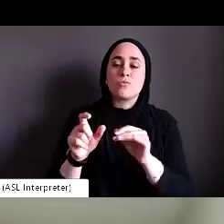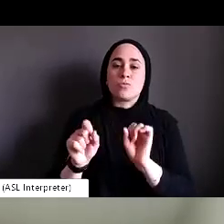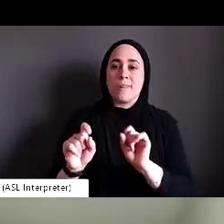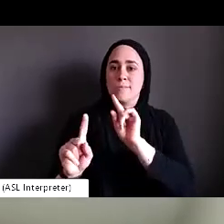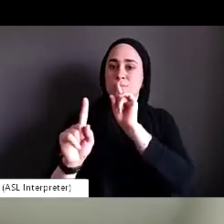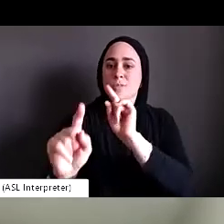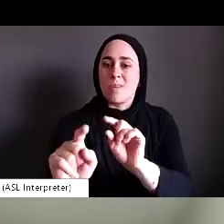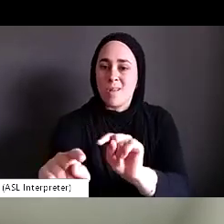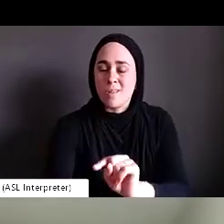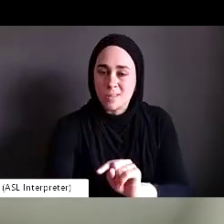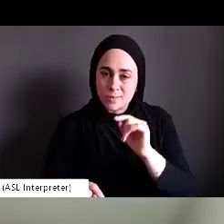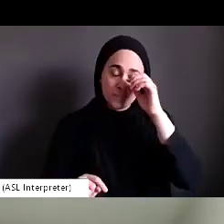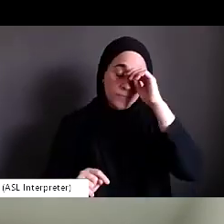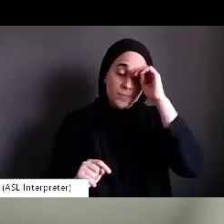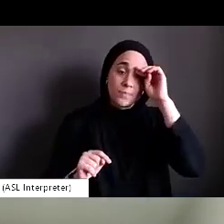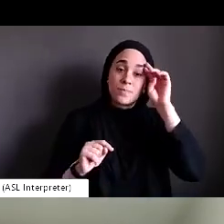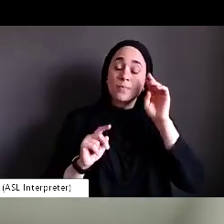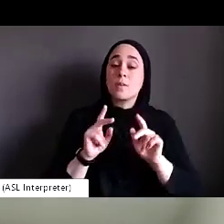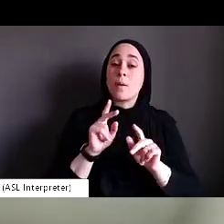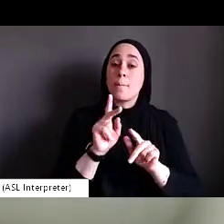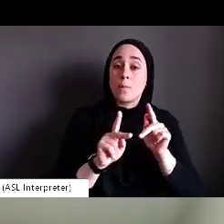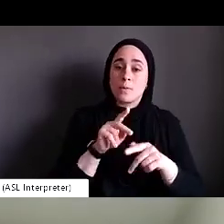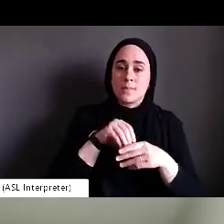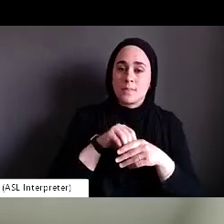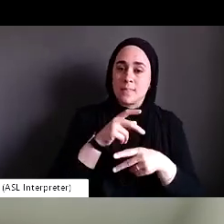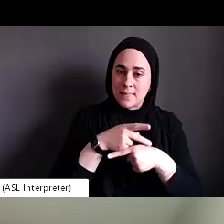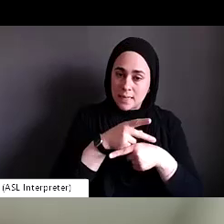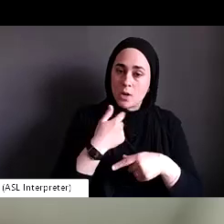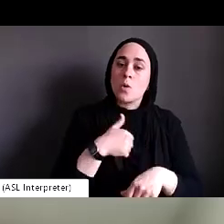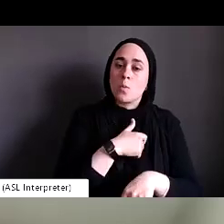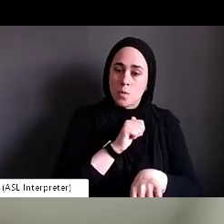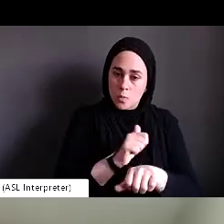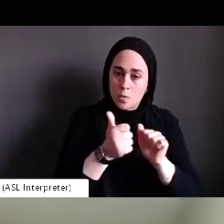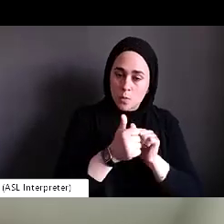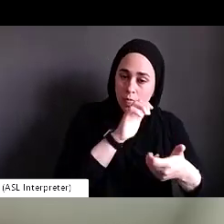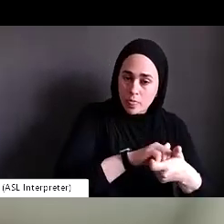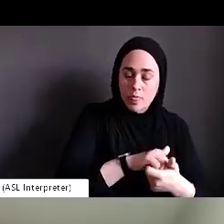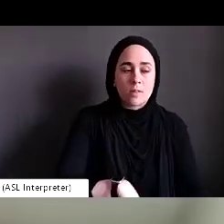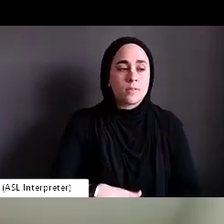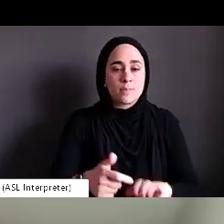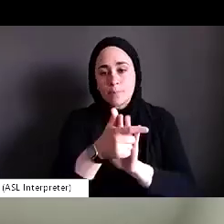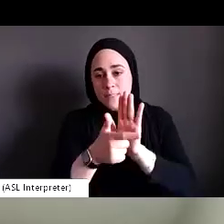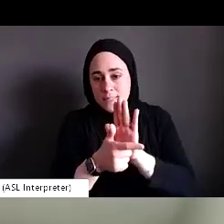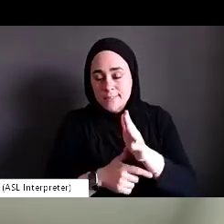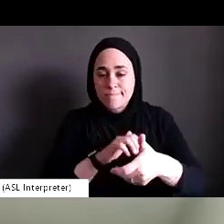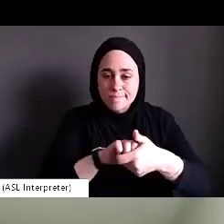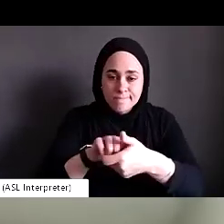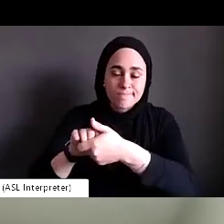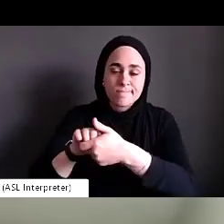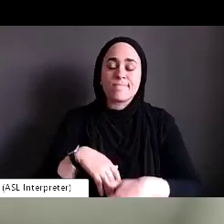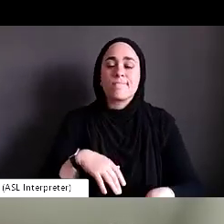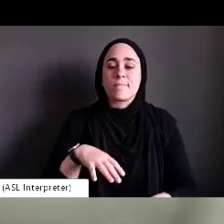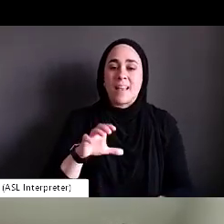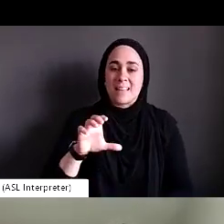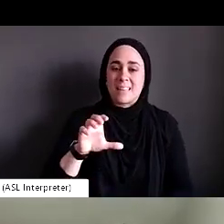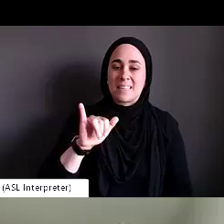response, the Protection of Persons in Care Office. We work closely with law enforcement and clinic, who manages our